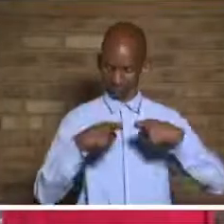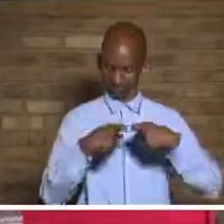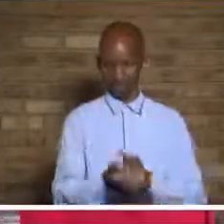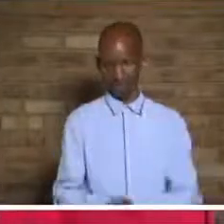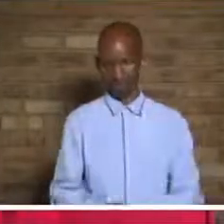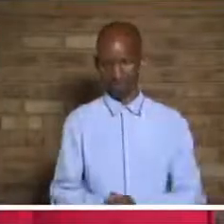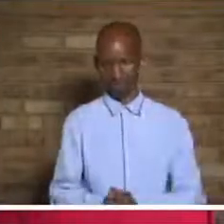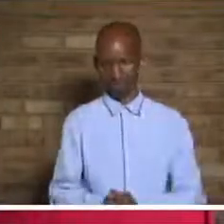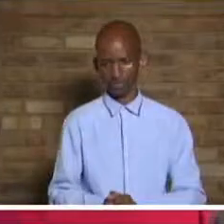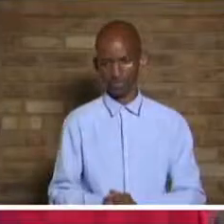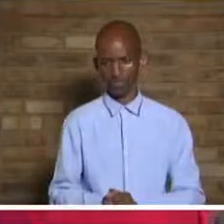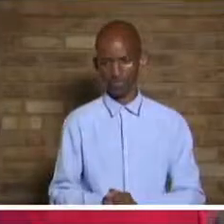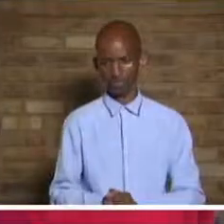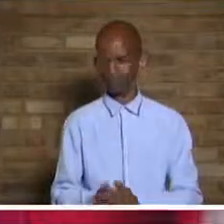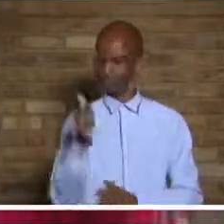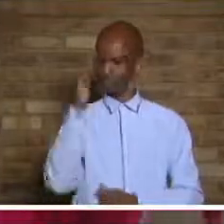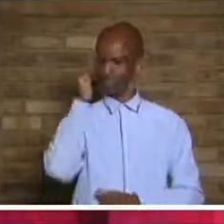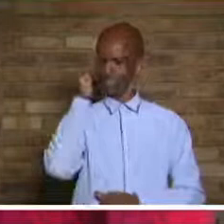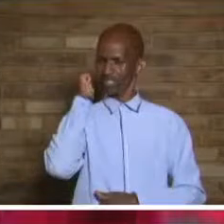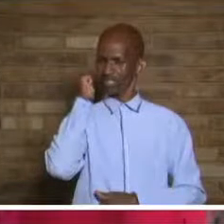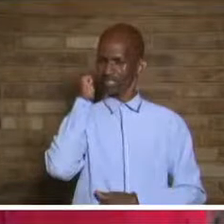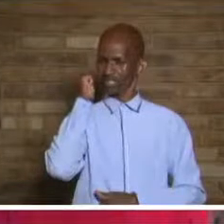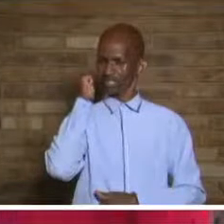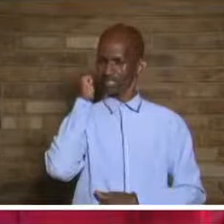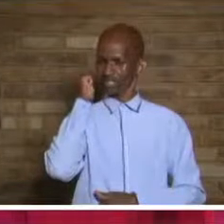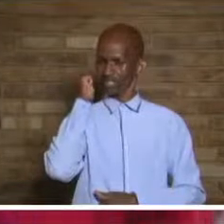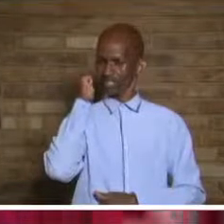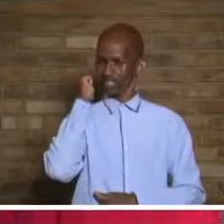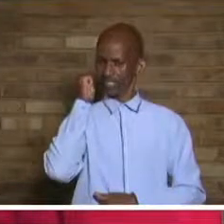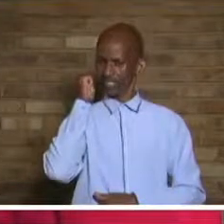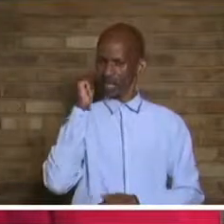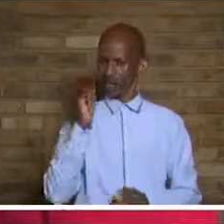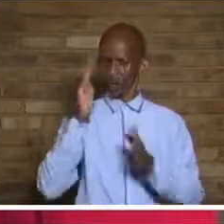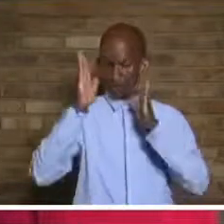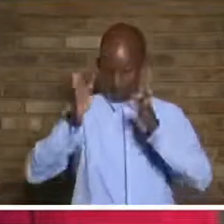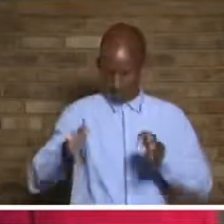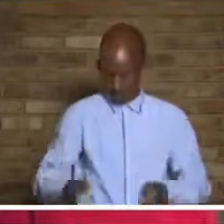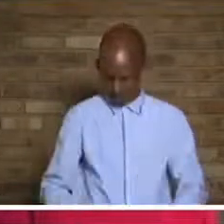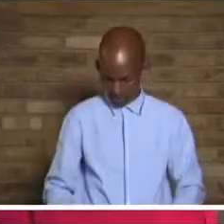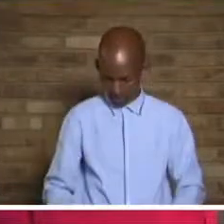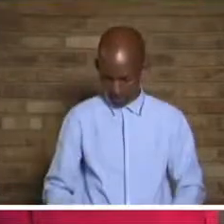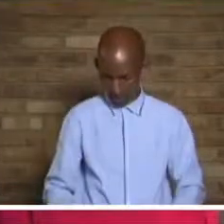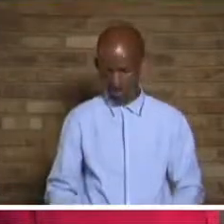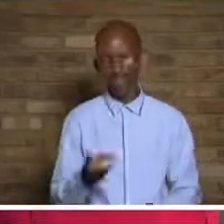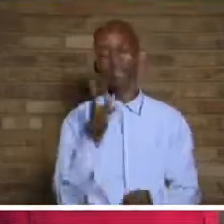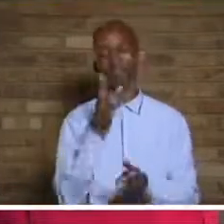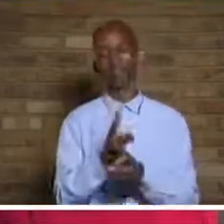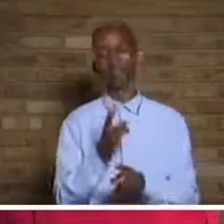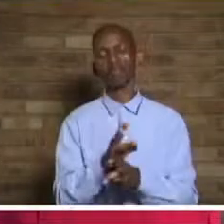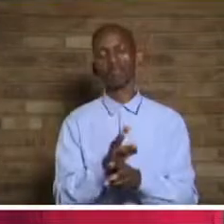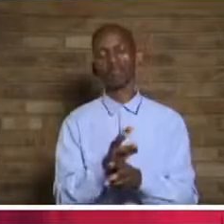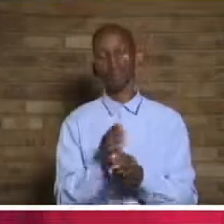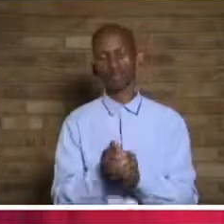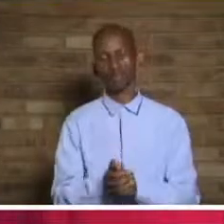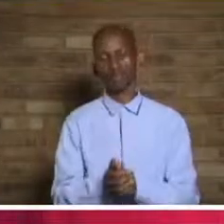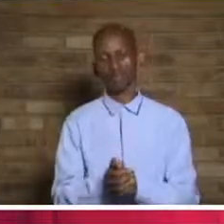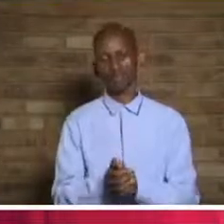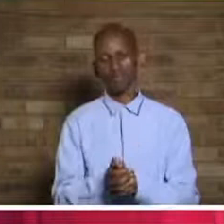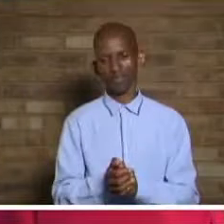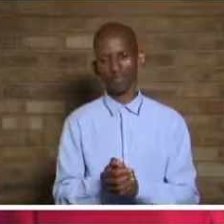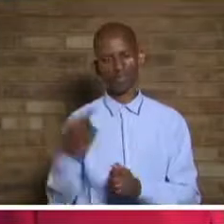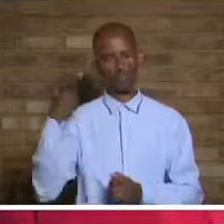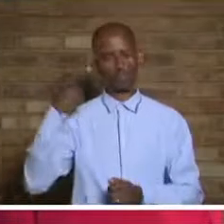challenge. Maobane, bo boloka Yesterday, mme, there was a funeral of a certain lady. ba mo